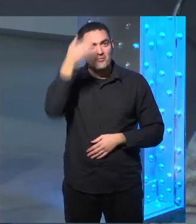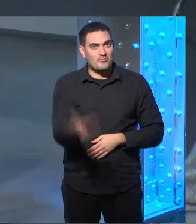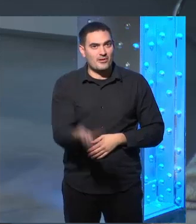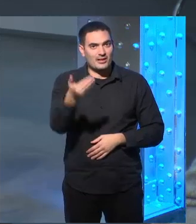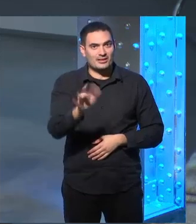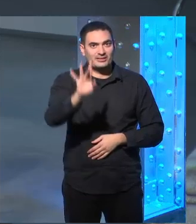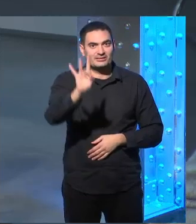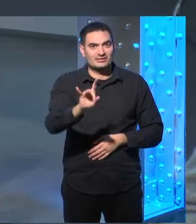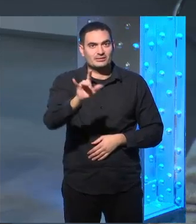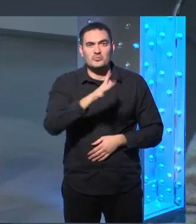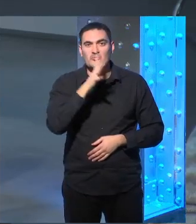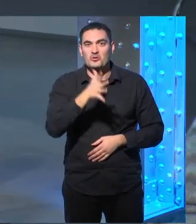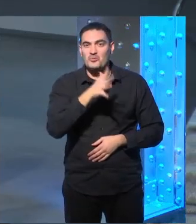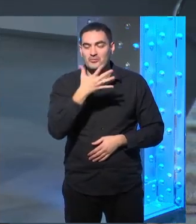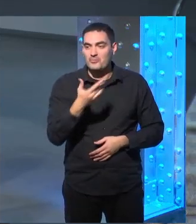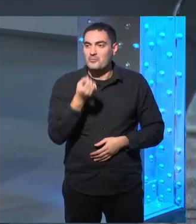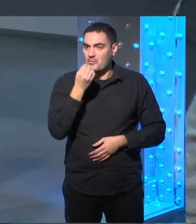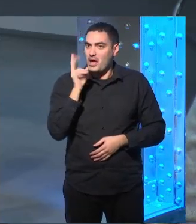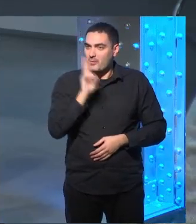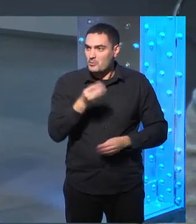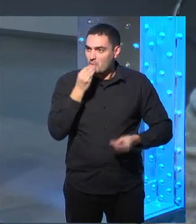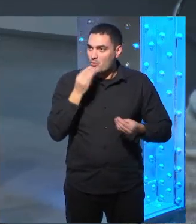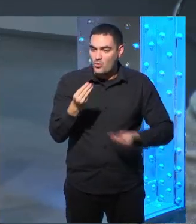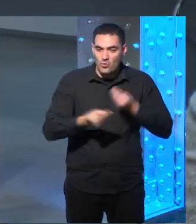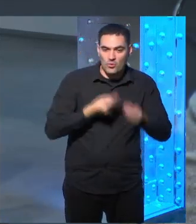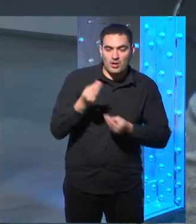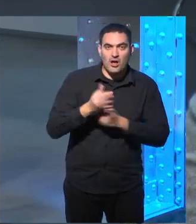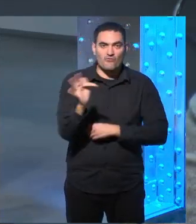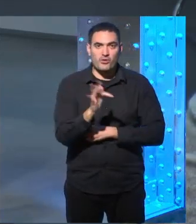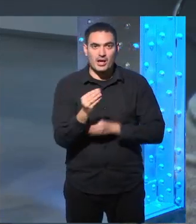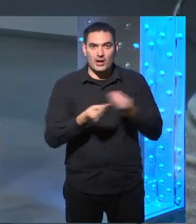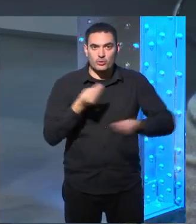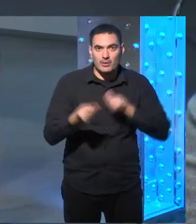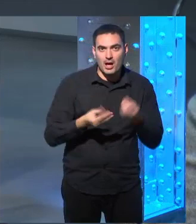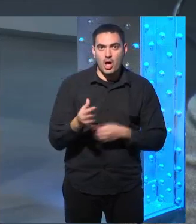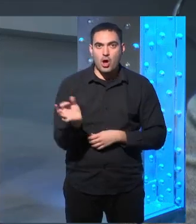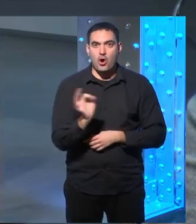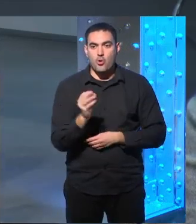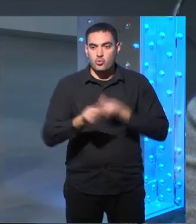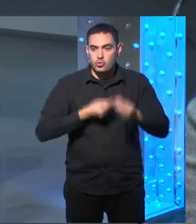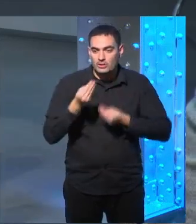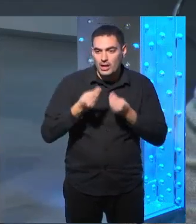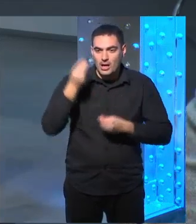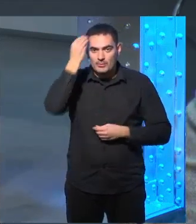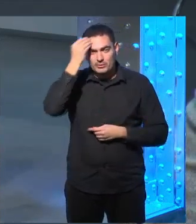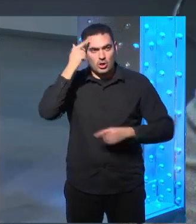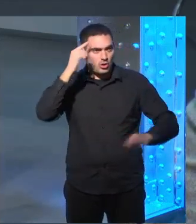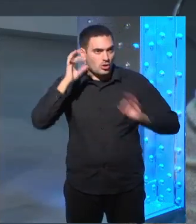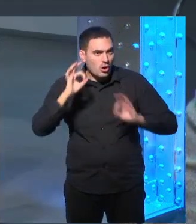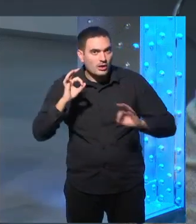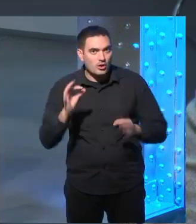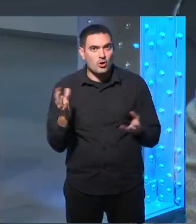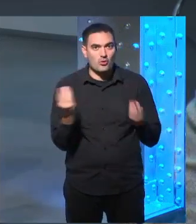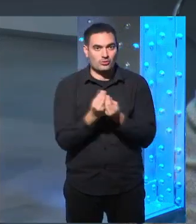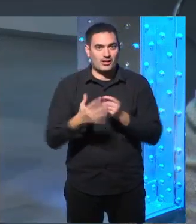I think that's important in the sense that we need to teach them how to have